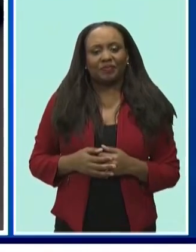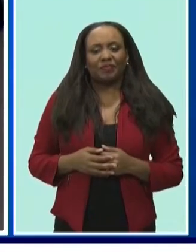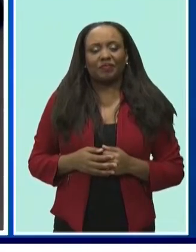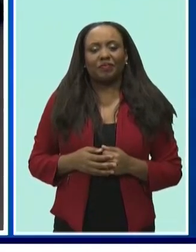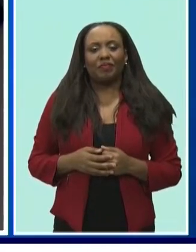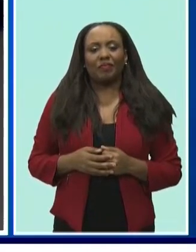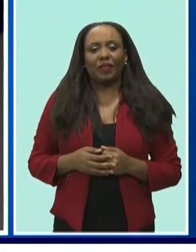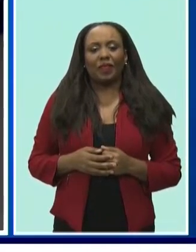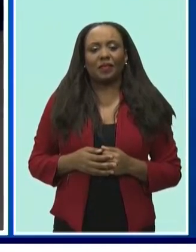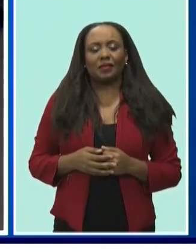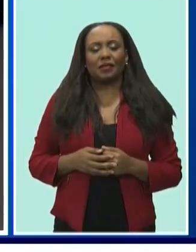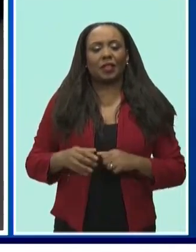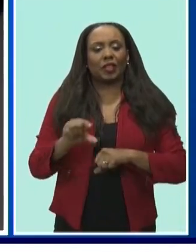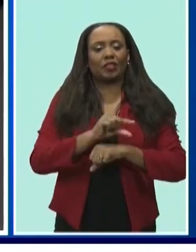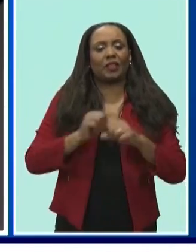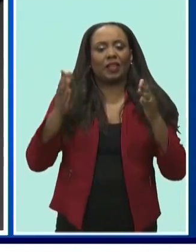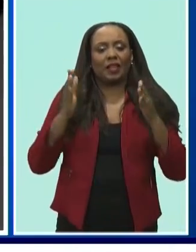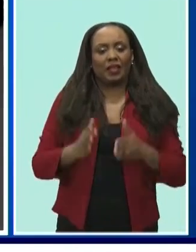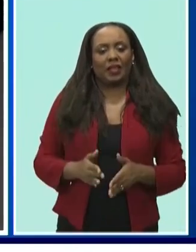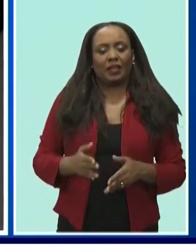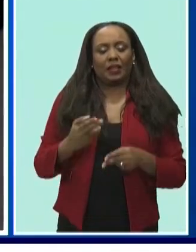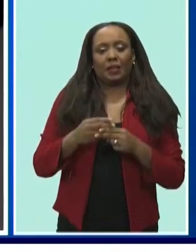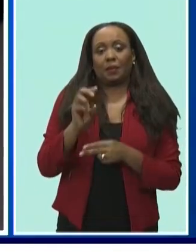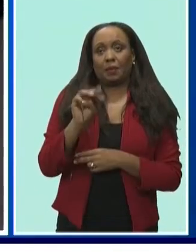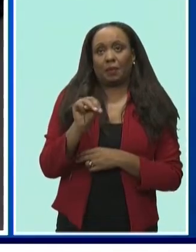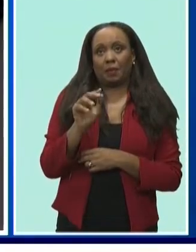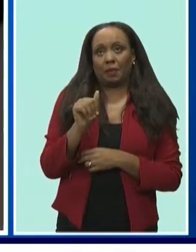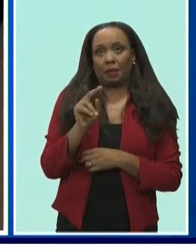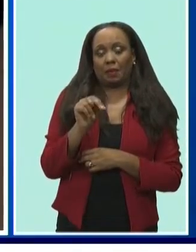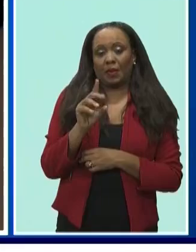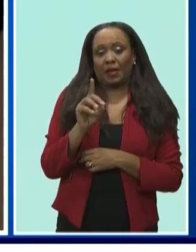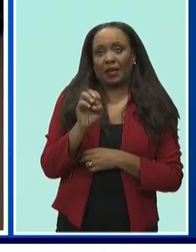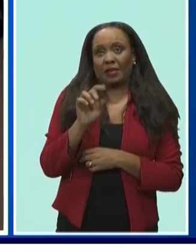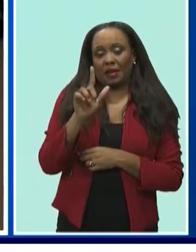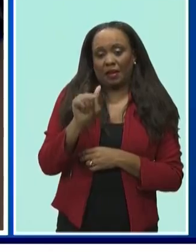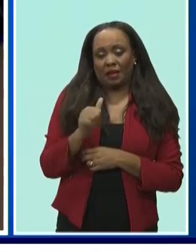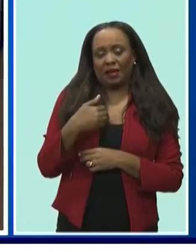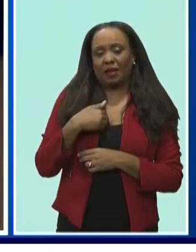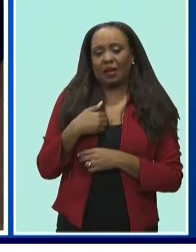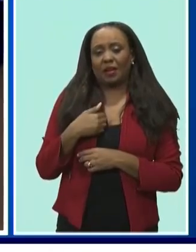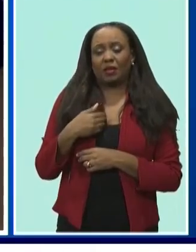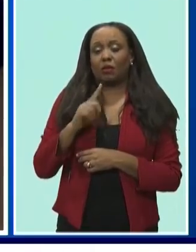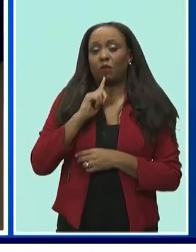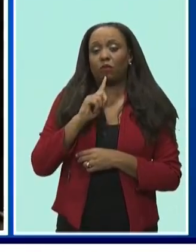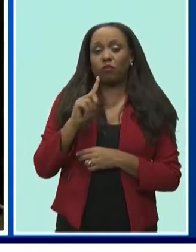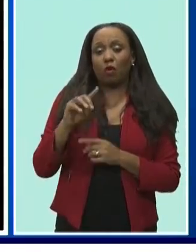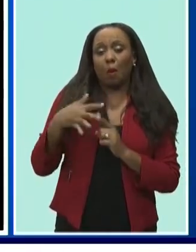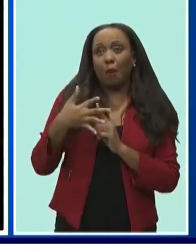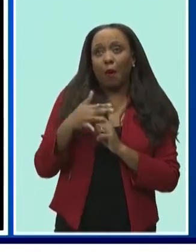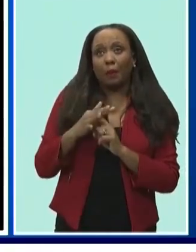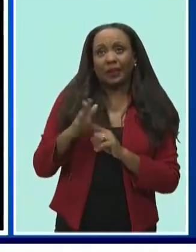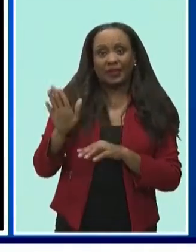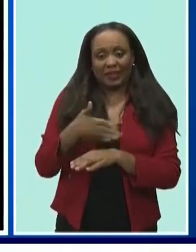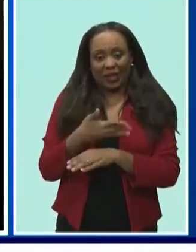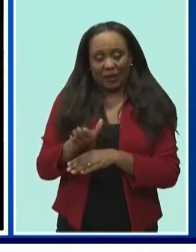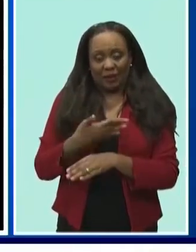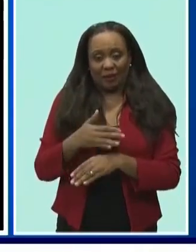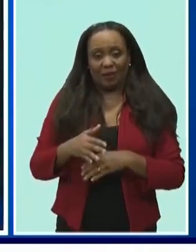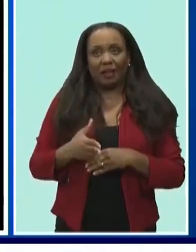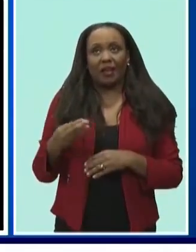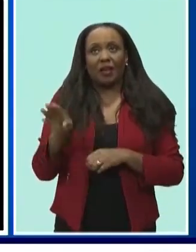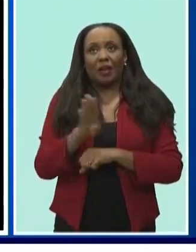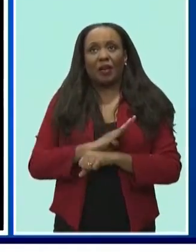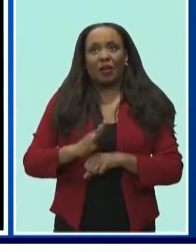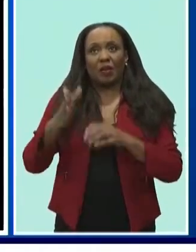One of those is Grenadian Mandela Lynx, whose Jab Jab song Tombstone is very popular. And the Barbadians